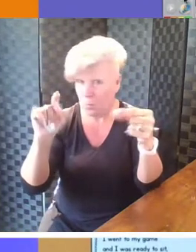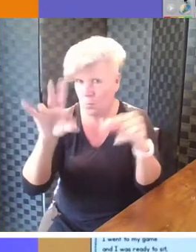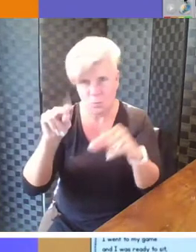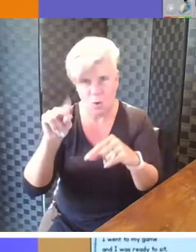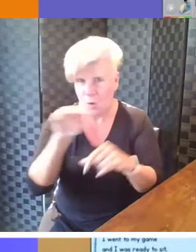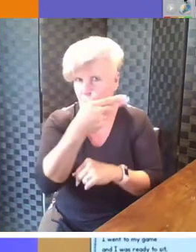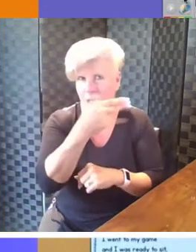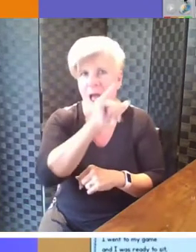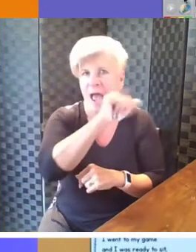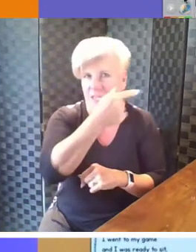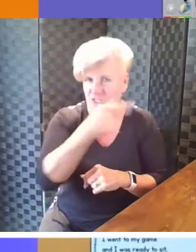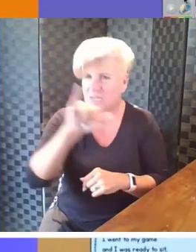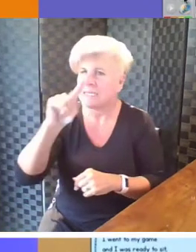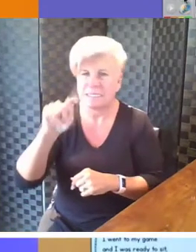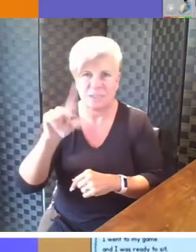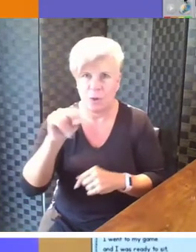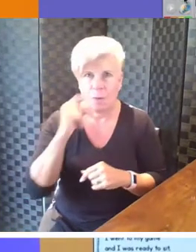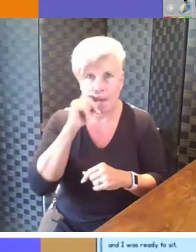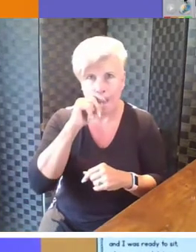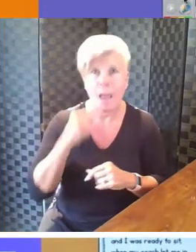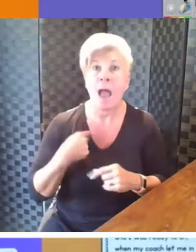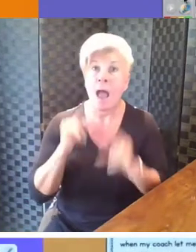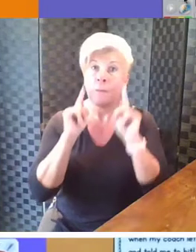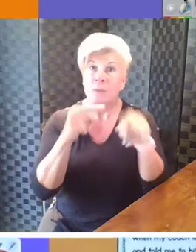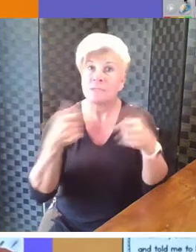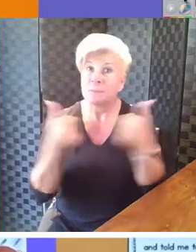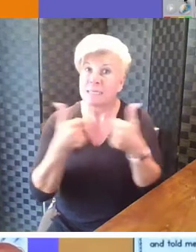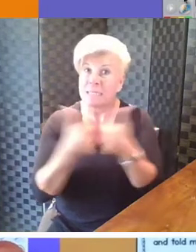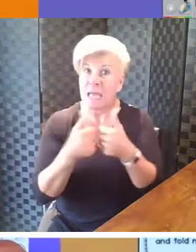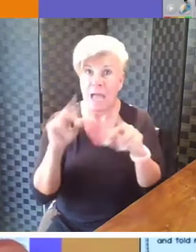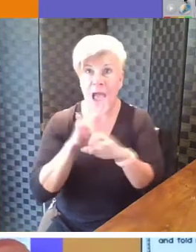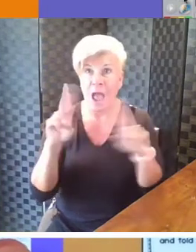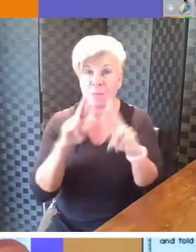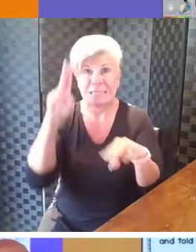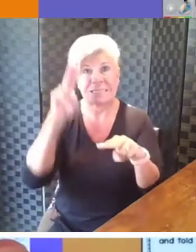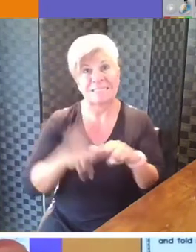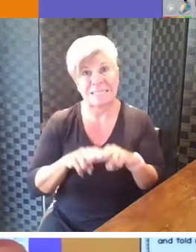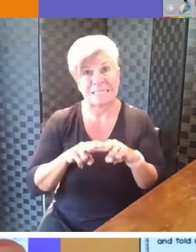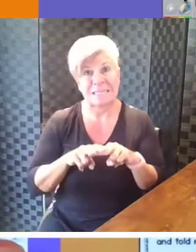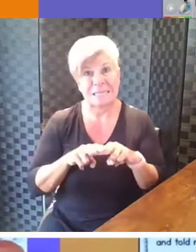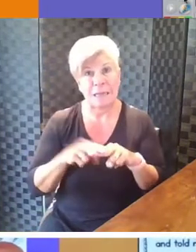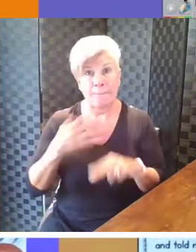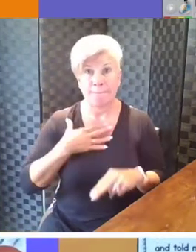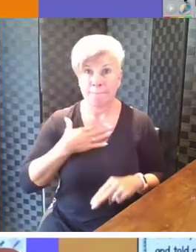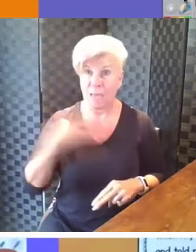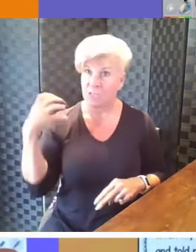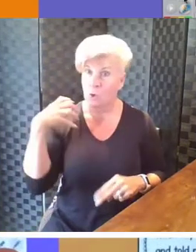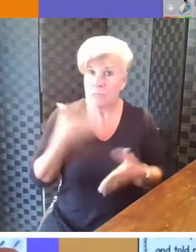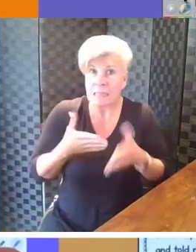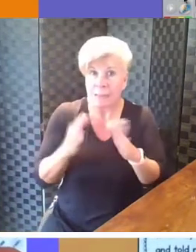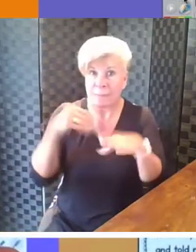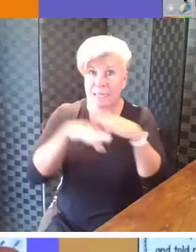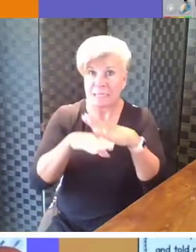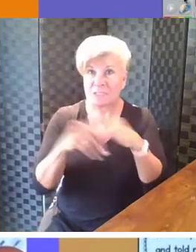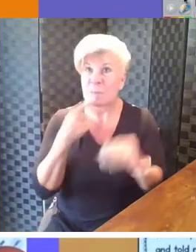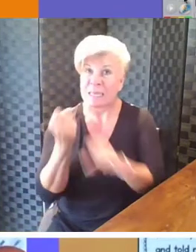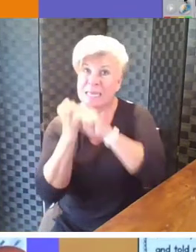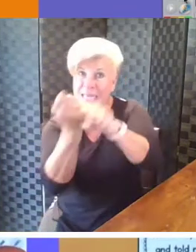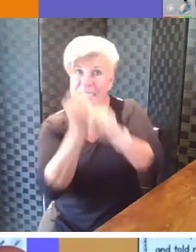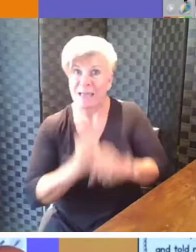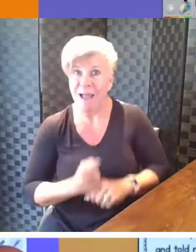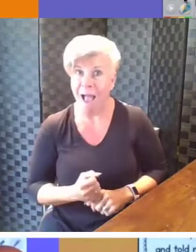No, they don't. So let's keep going. I went to my game and I was ready to sit when my coach let me in and told